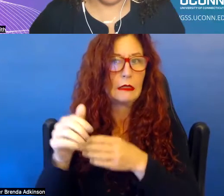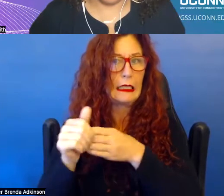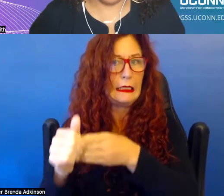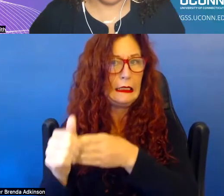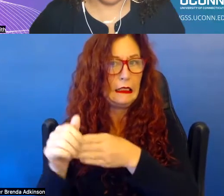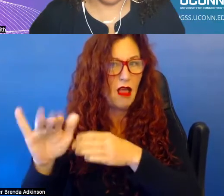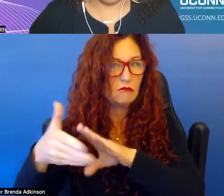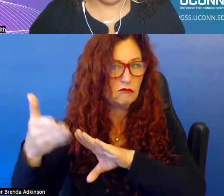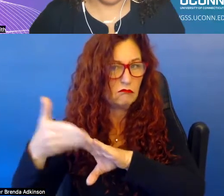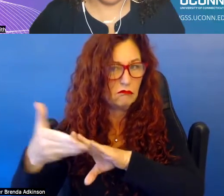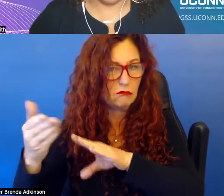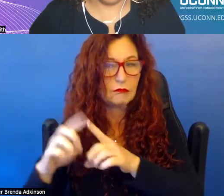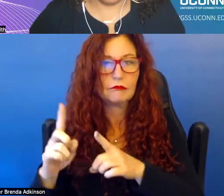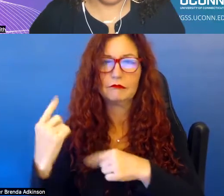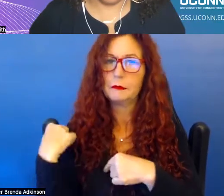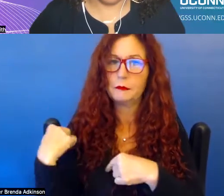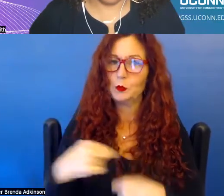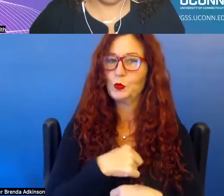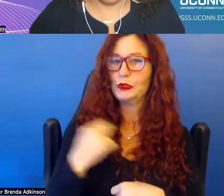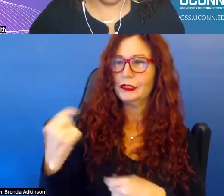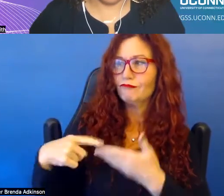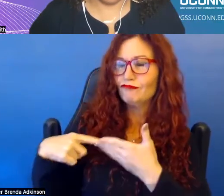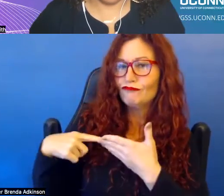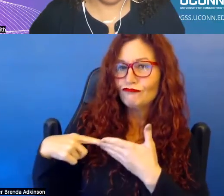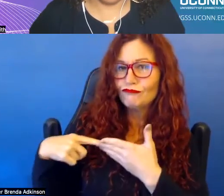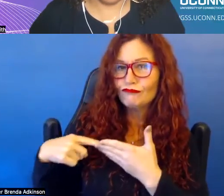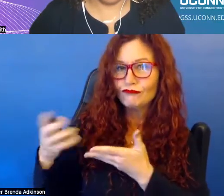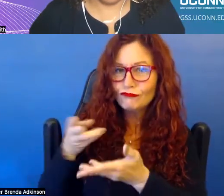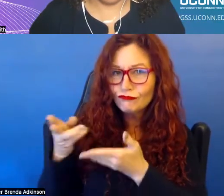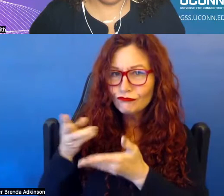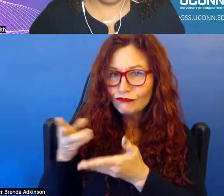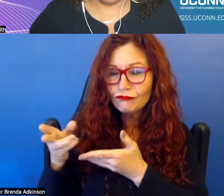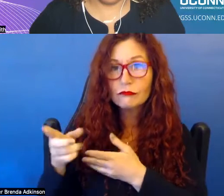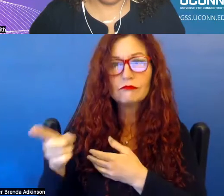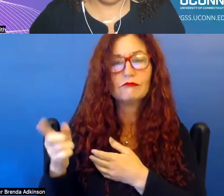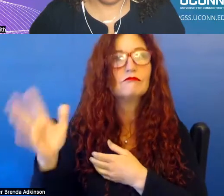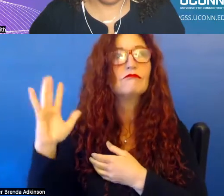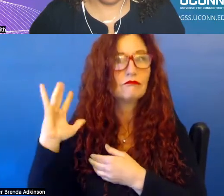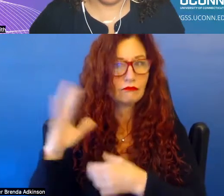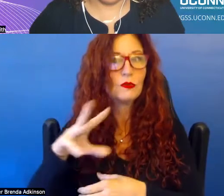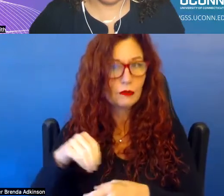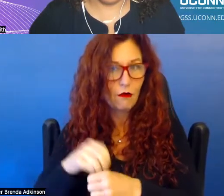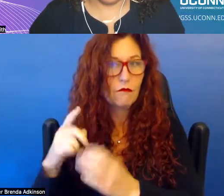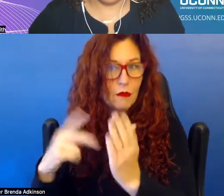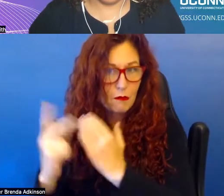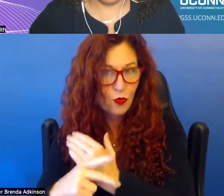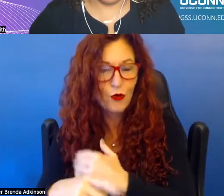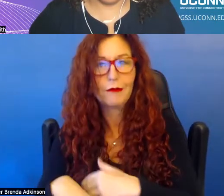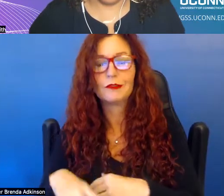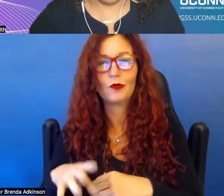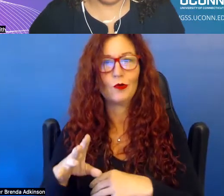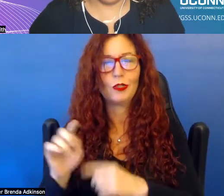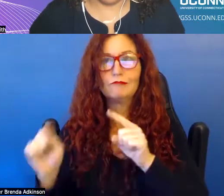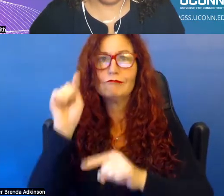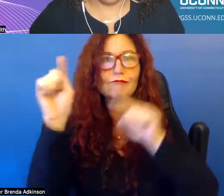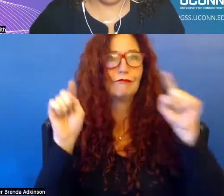Ayana and I talk about all of that because she is an alum of Spelman, was part of the Tony K. Bombar Scholars Program. So another connection. I